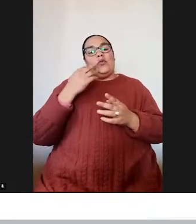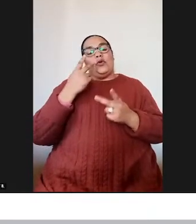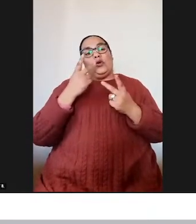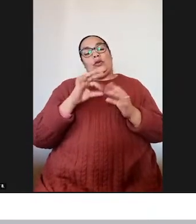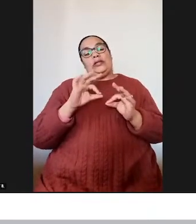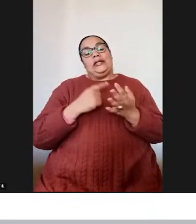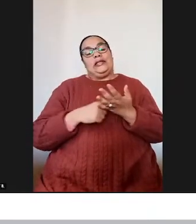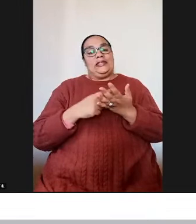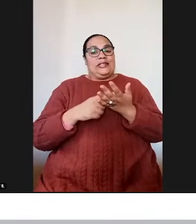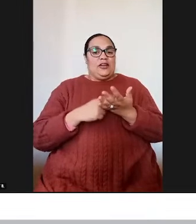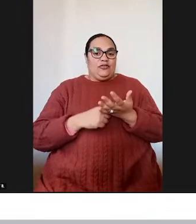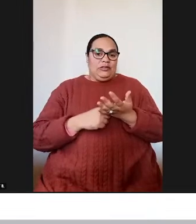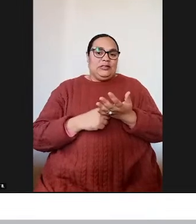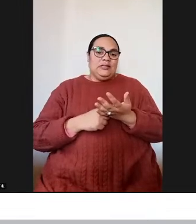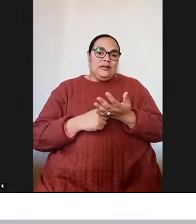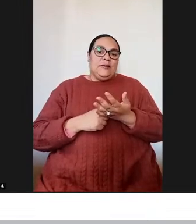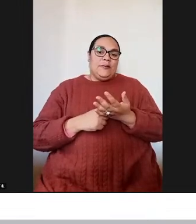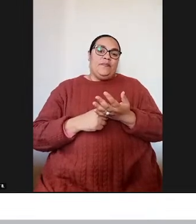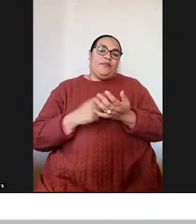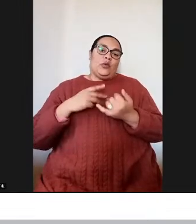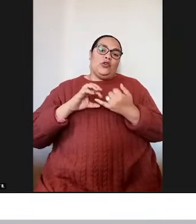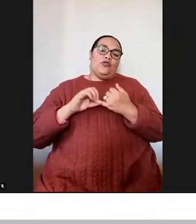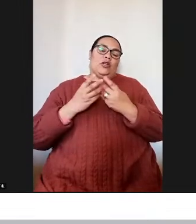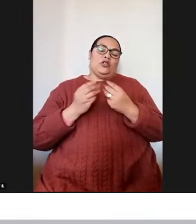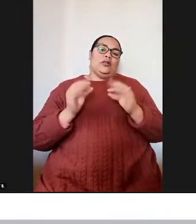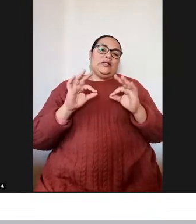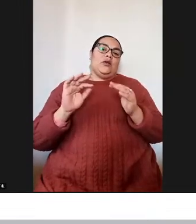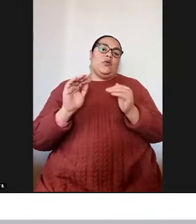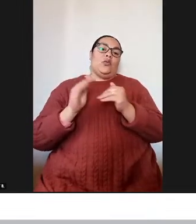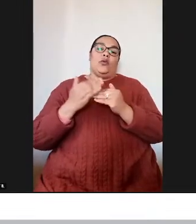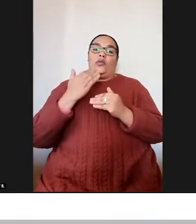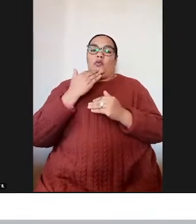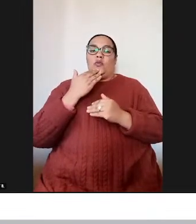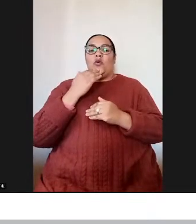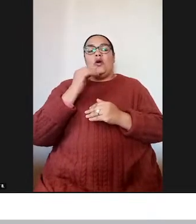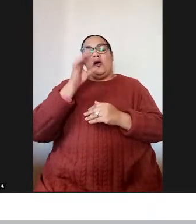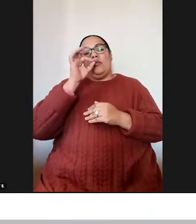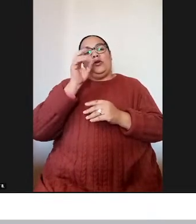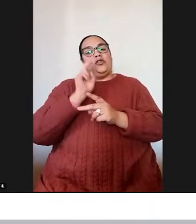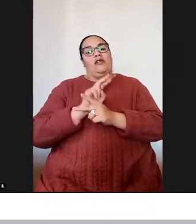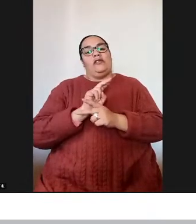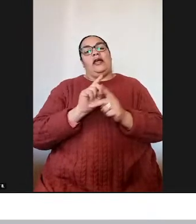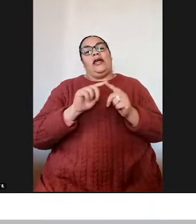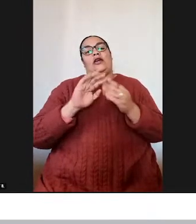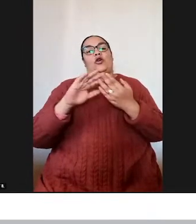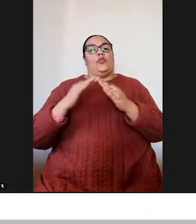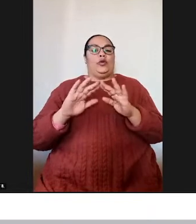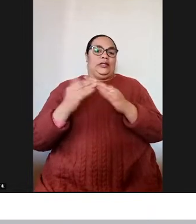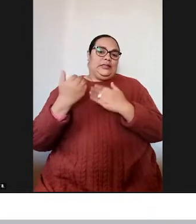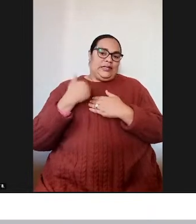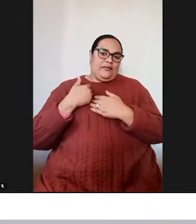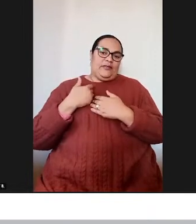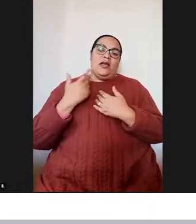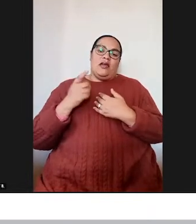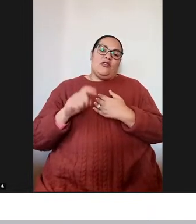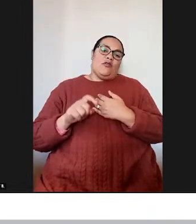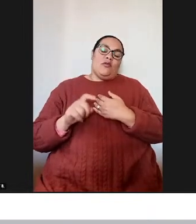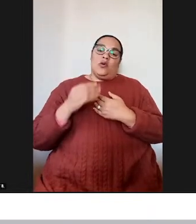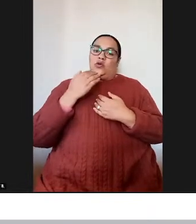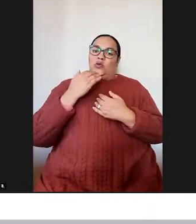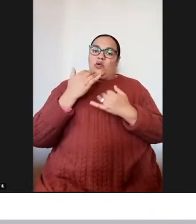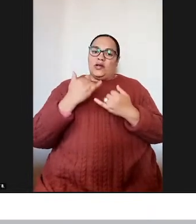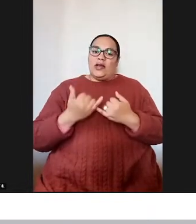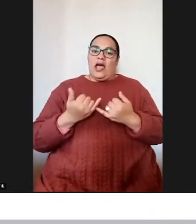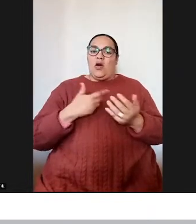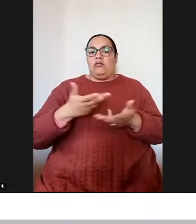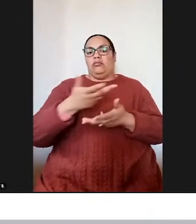discussions, we're trying to sort that out with the police oversight and community safety, and of course, in our engagements